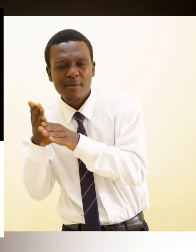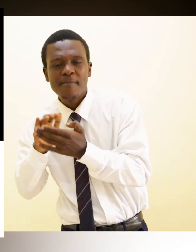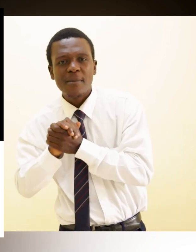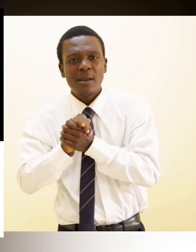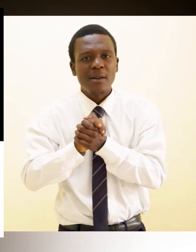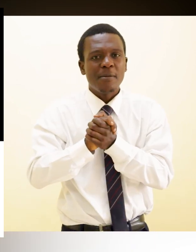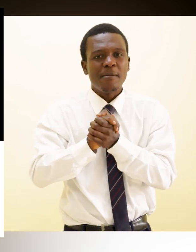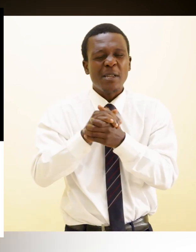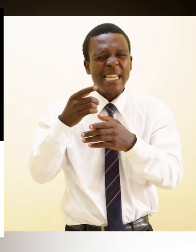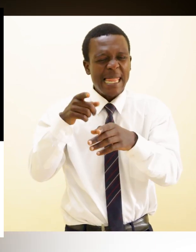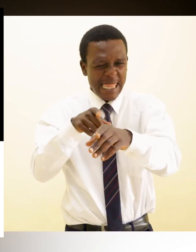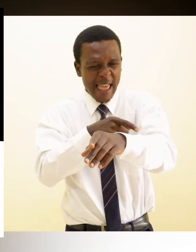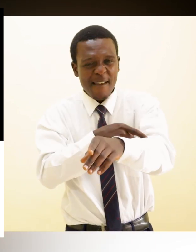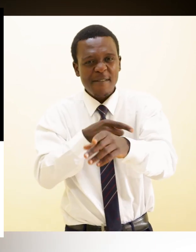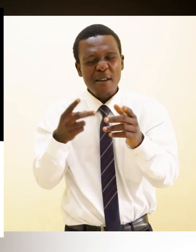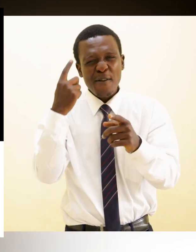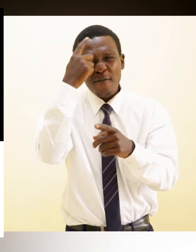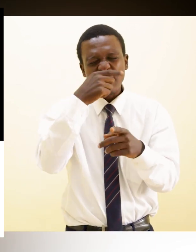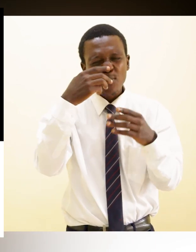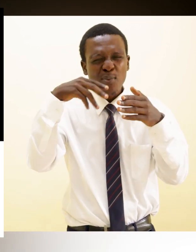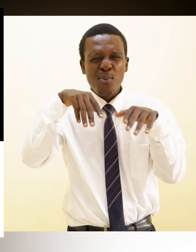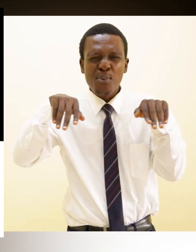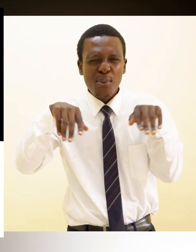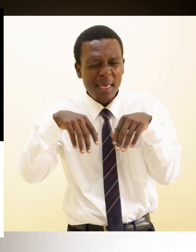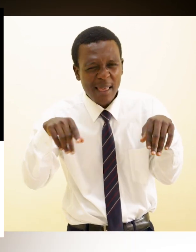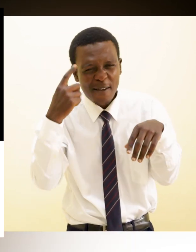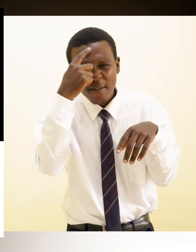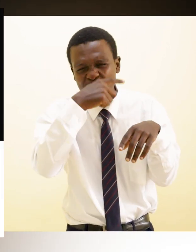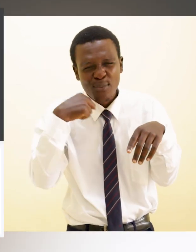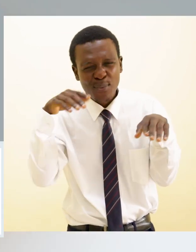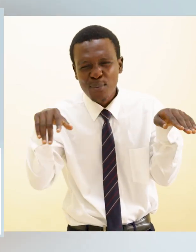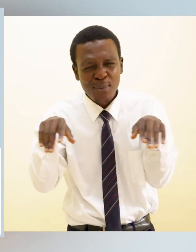cranial nerve involvement, such as facial weakness.